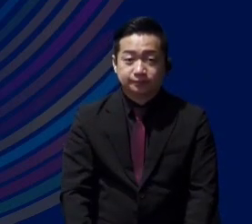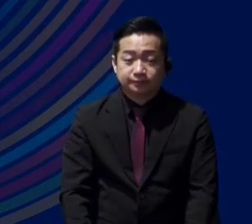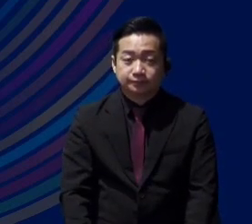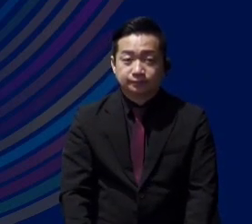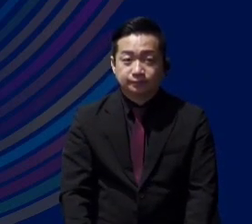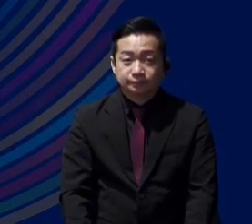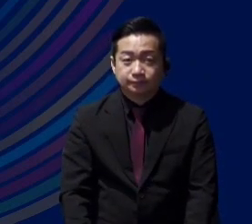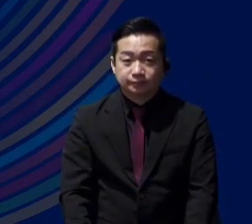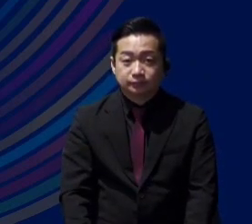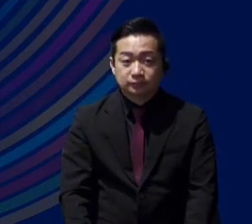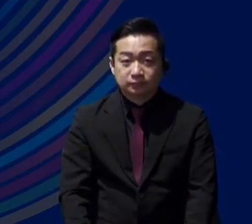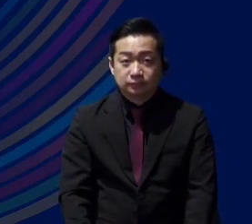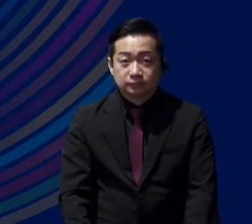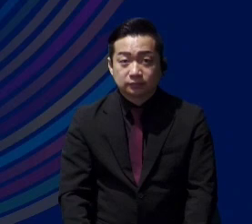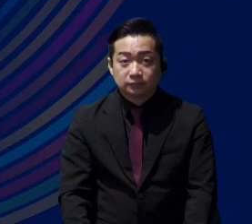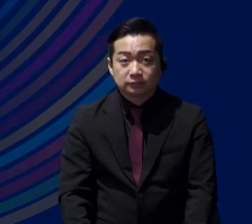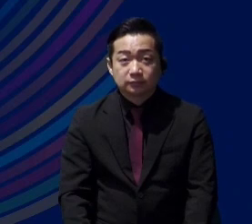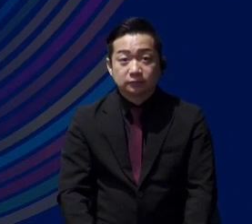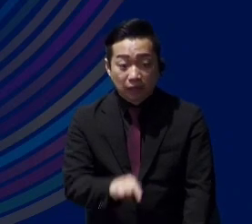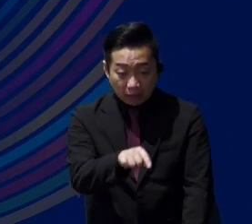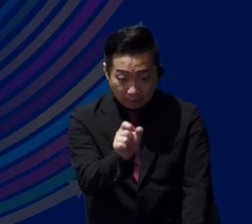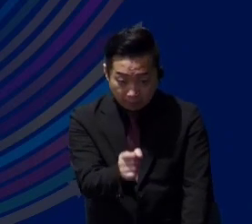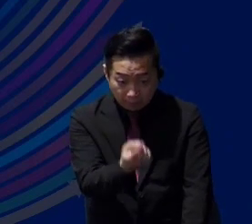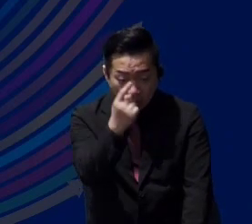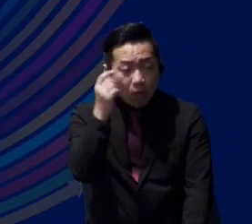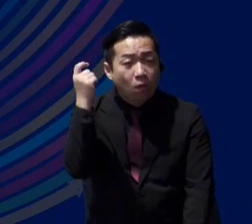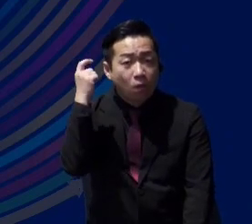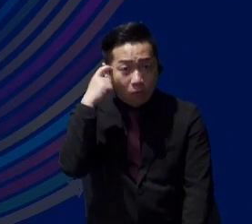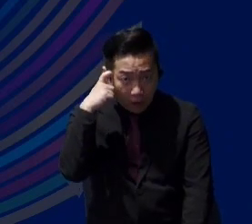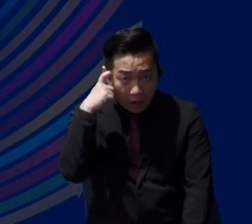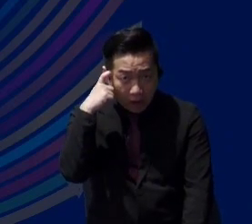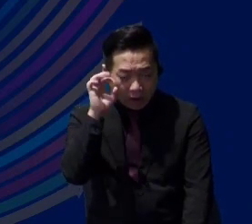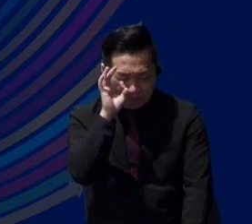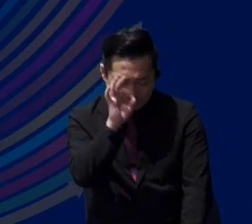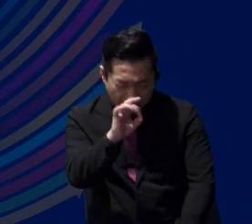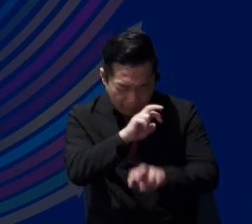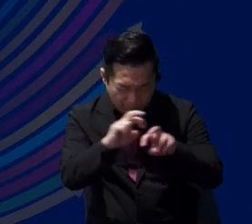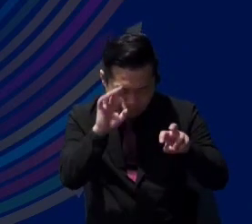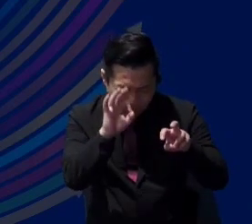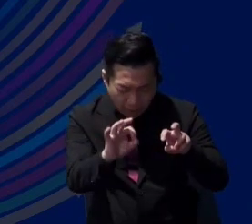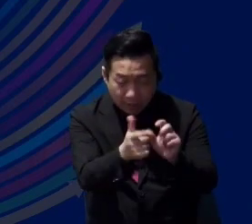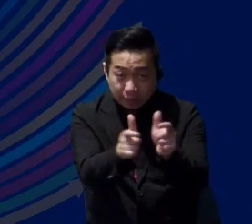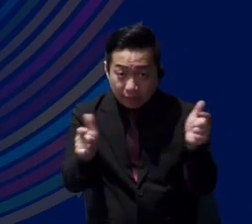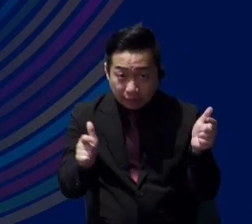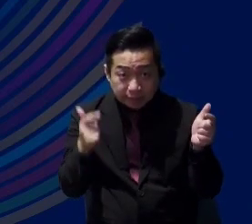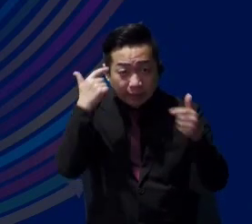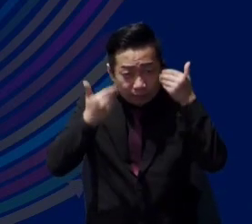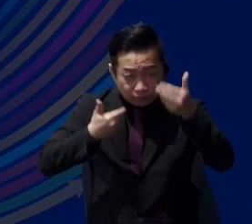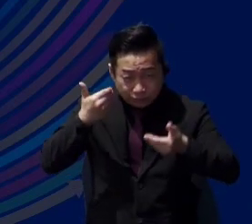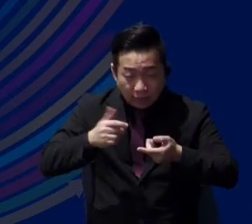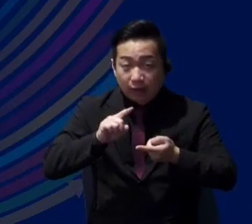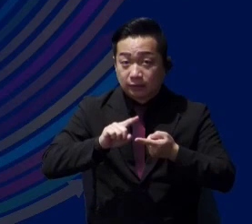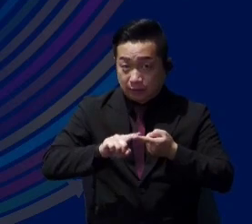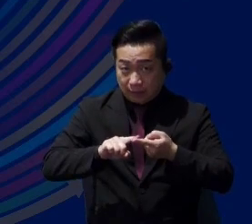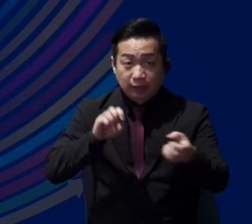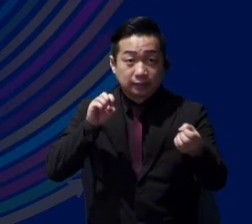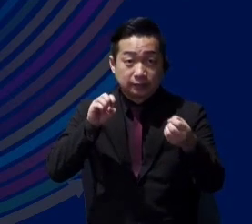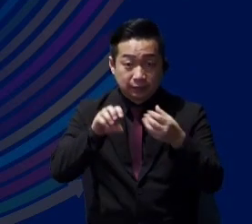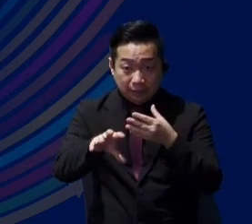We are trying to answer many questions. What is the cause of this